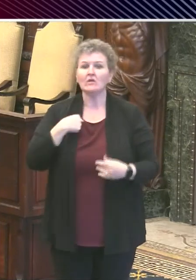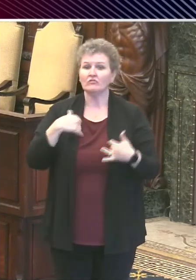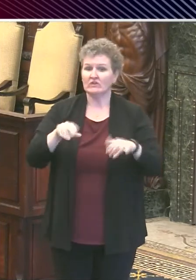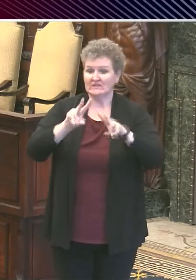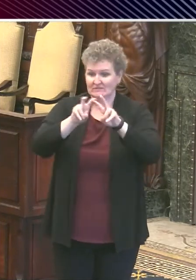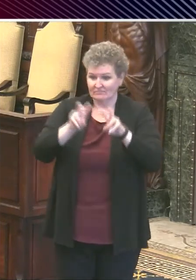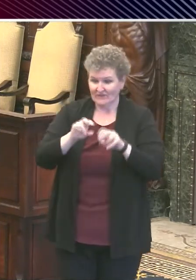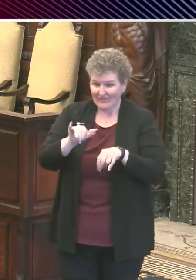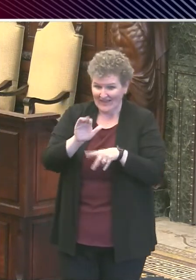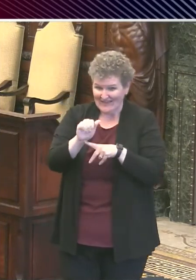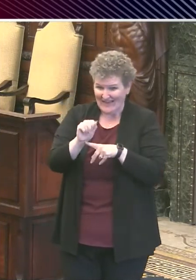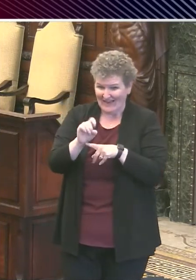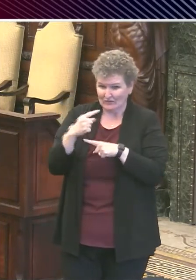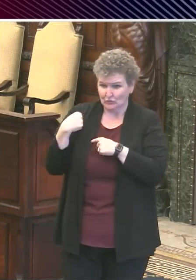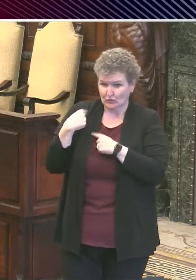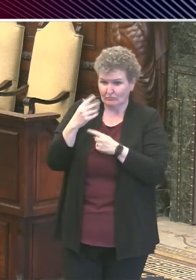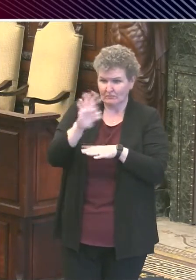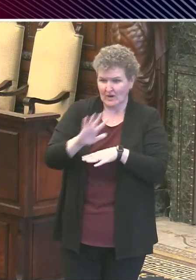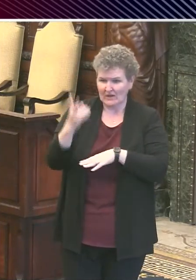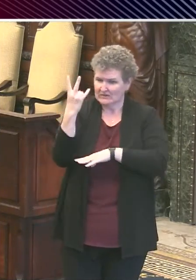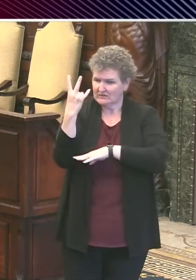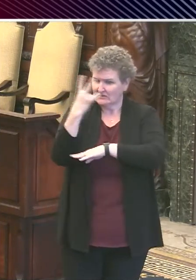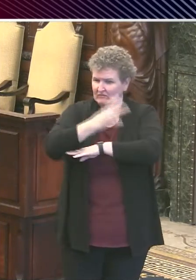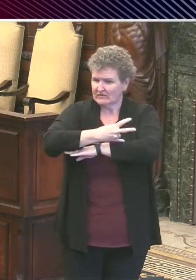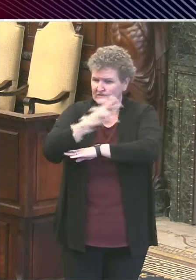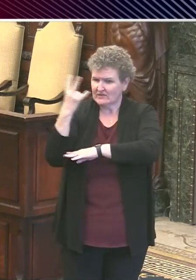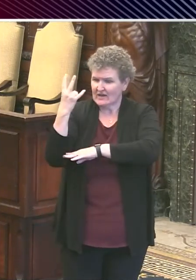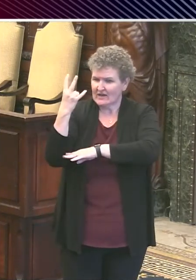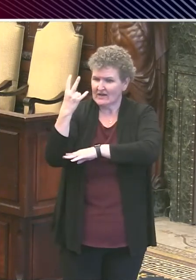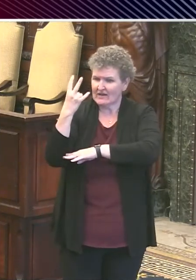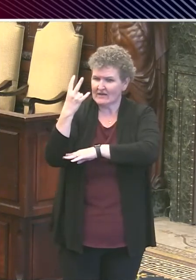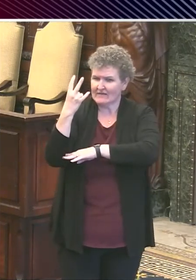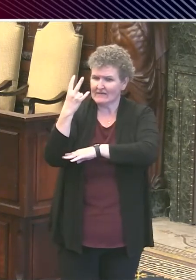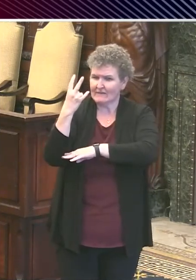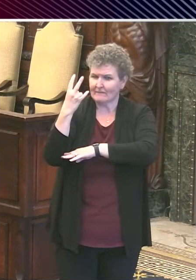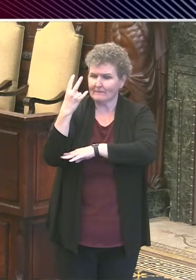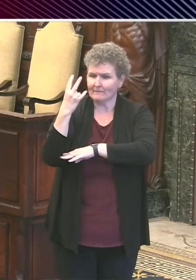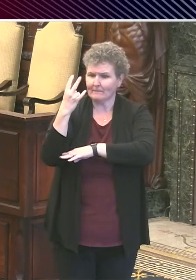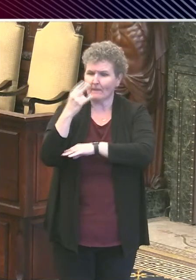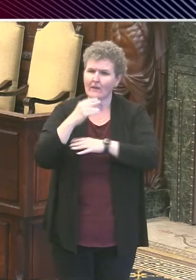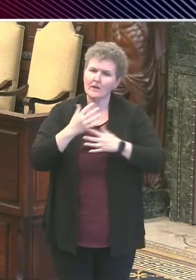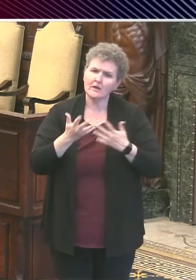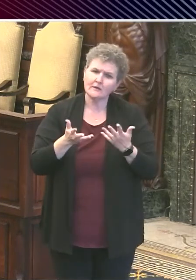past 7 days on a per capita basis. And I forget the